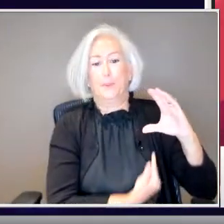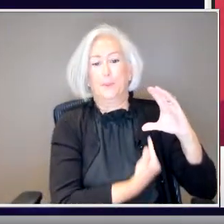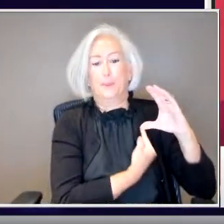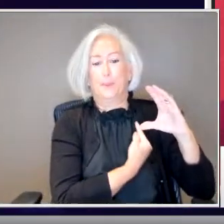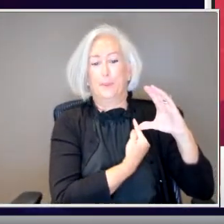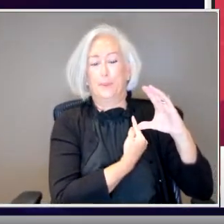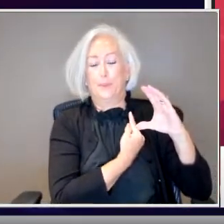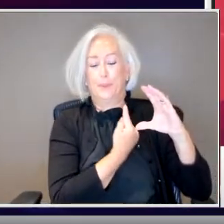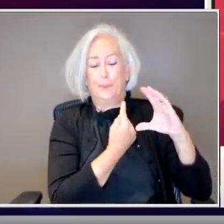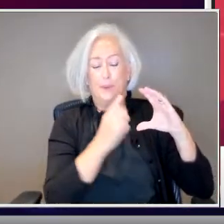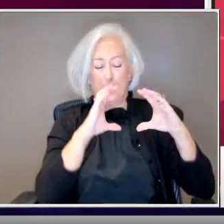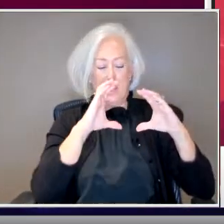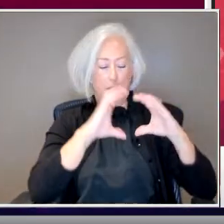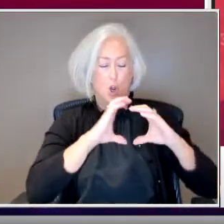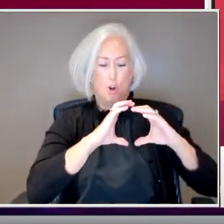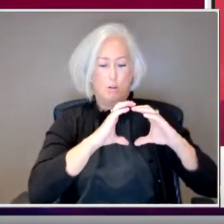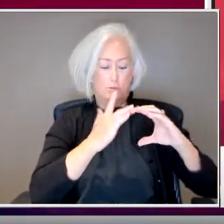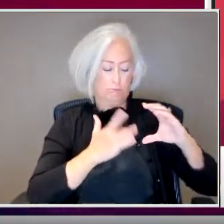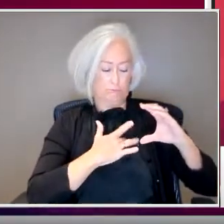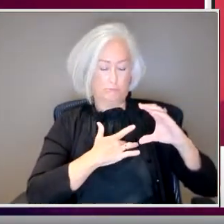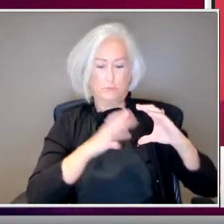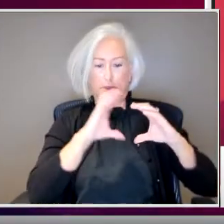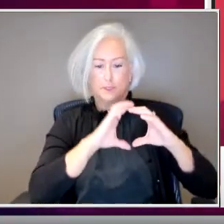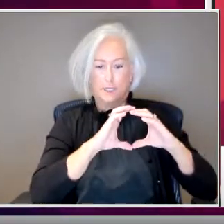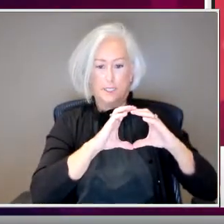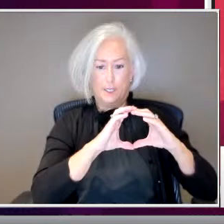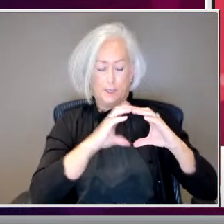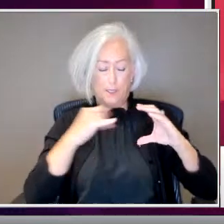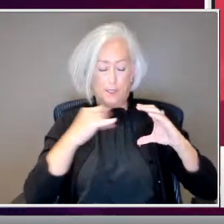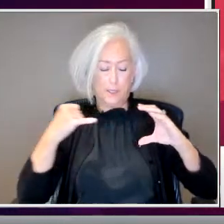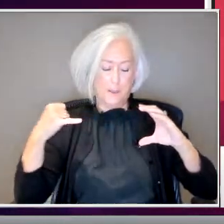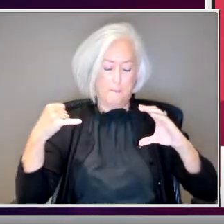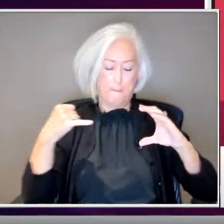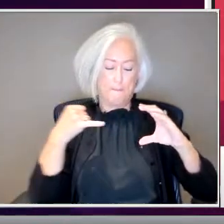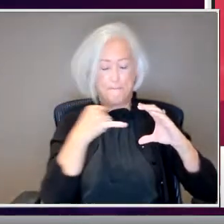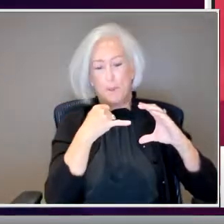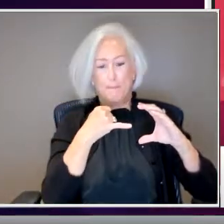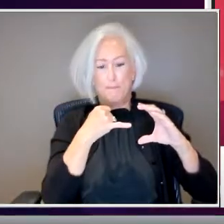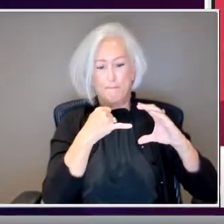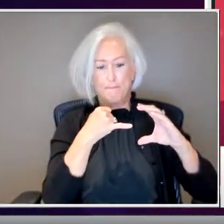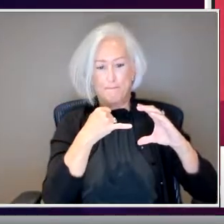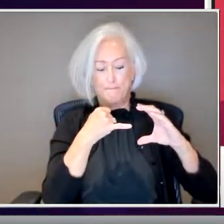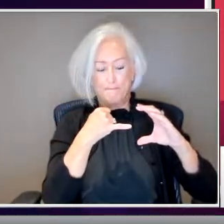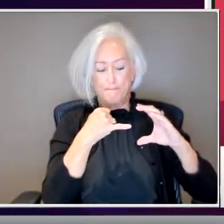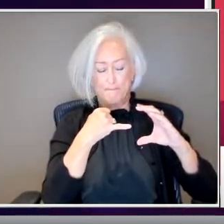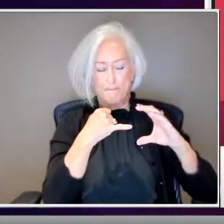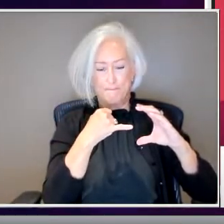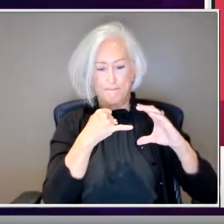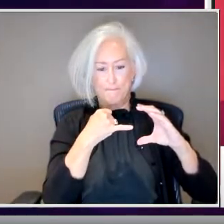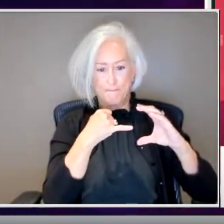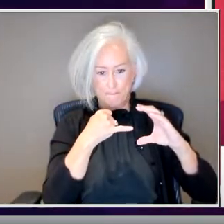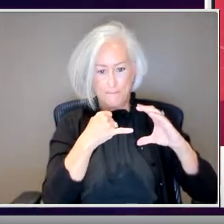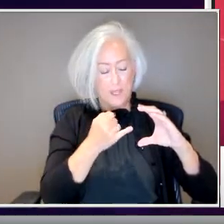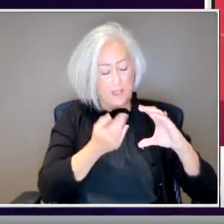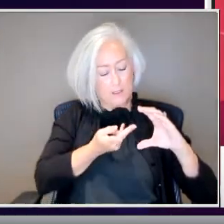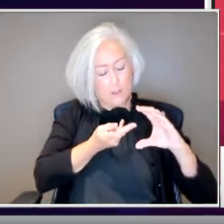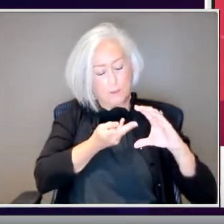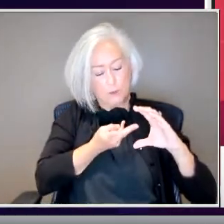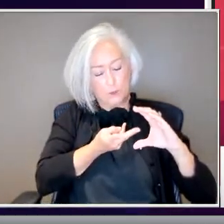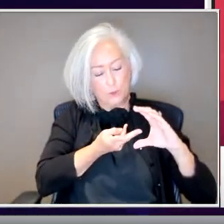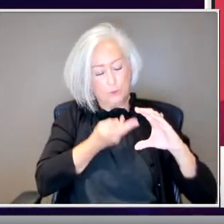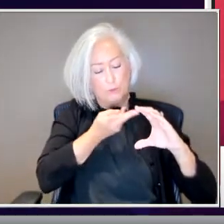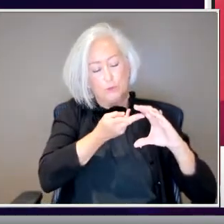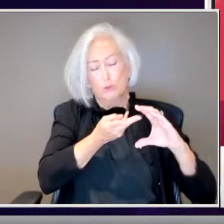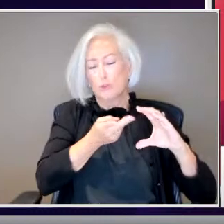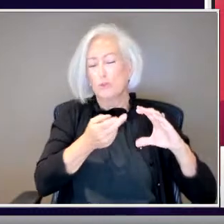And then this shows, in some situations, we make a needle puncture through a septum, so through a wall within 2 of the chambers within the heart to gain access to the